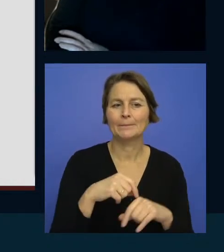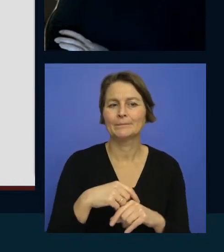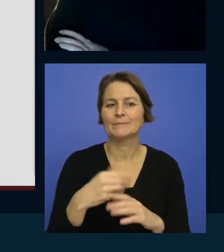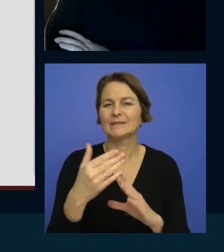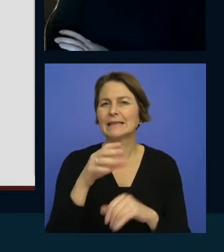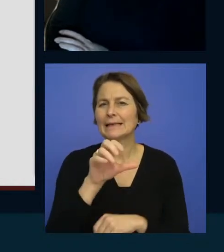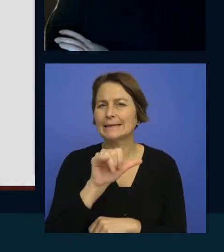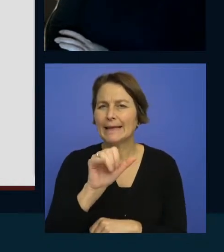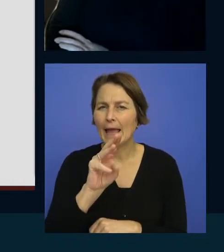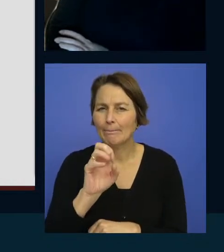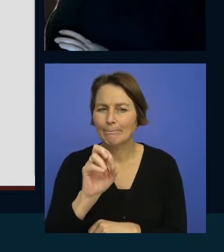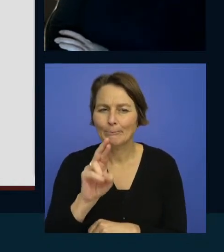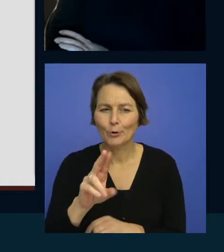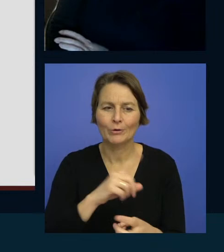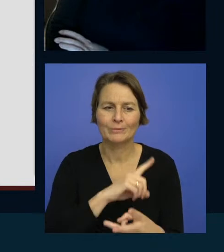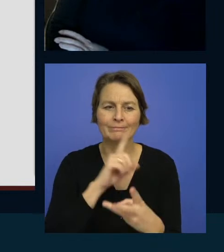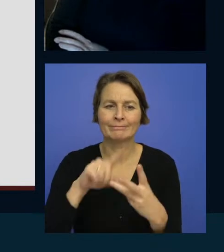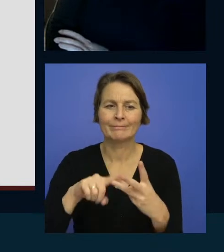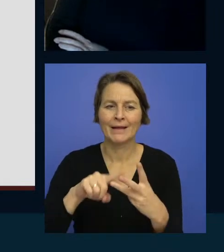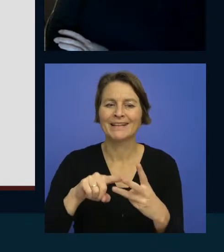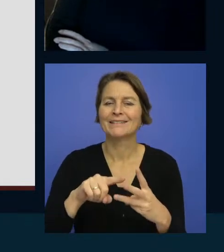application.